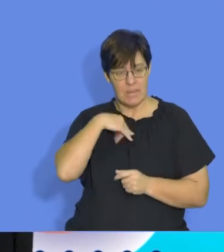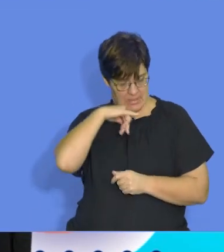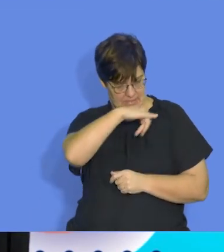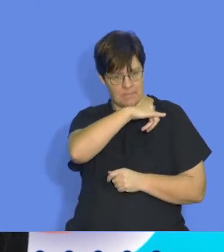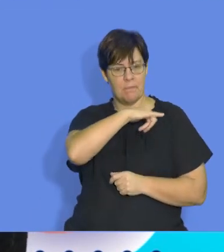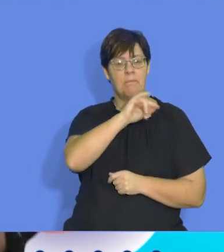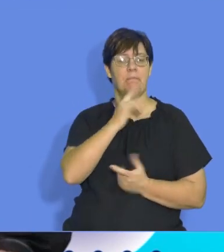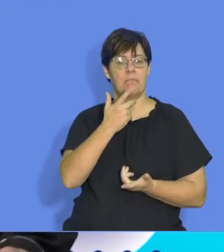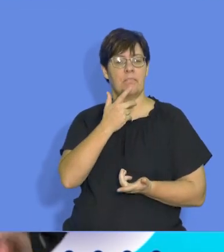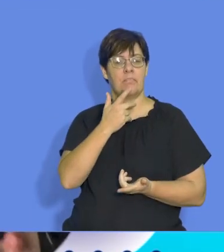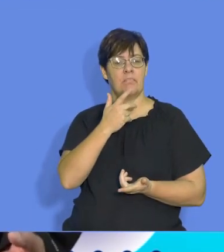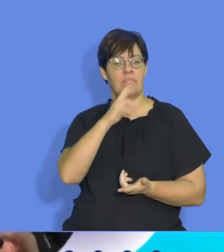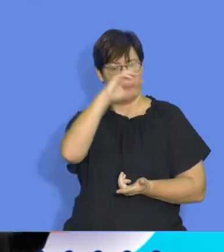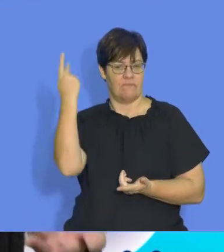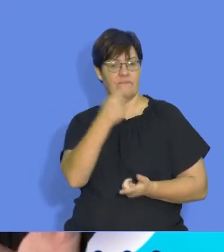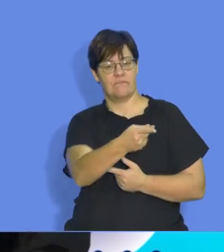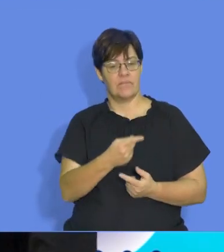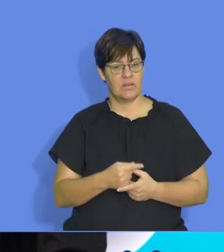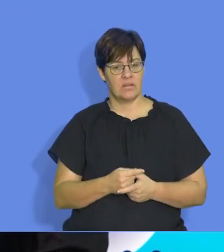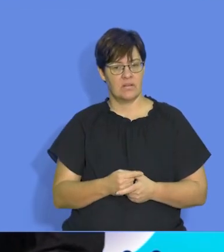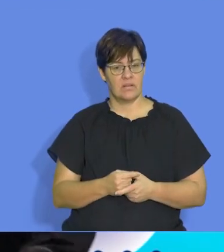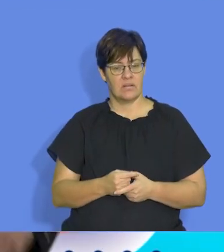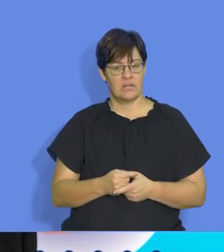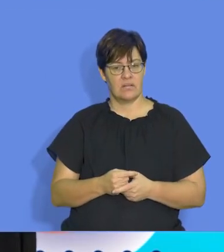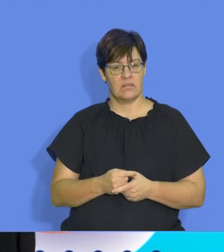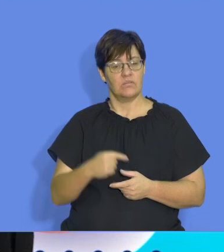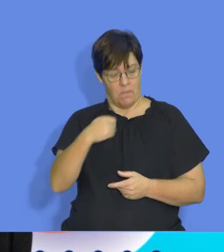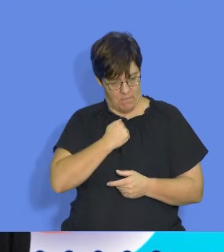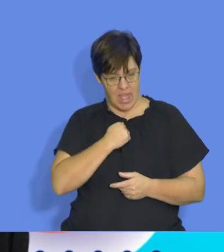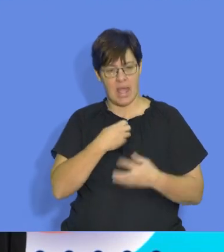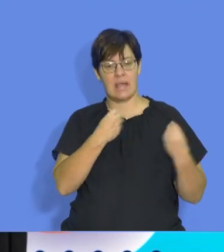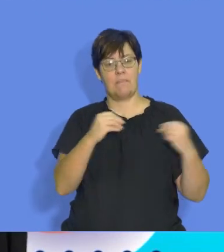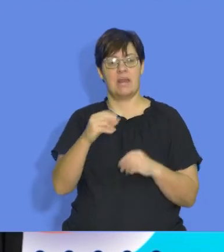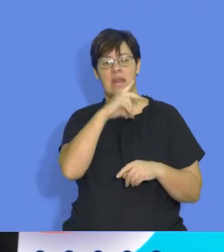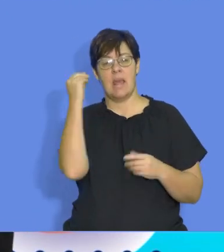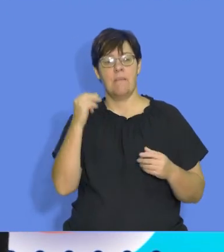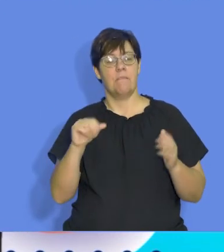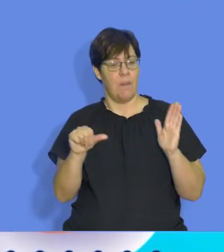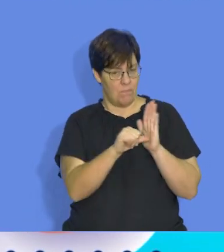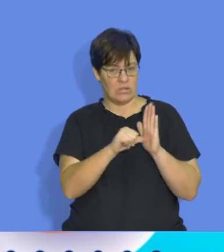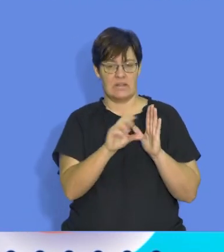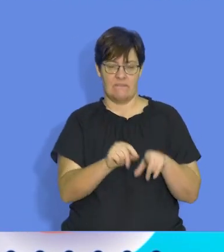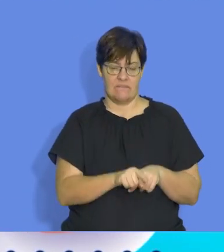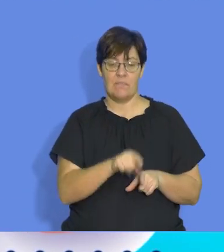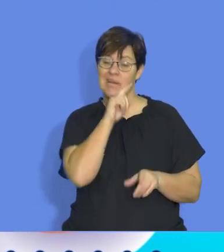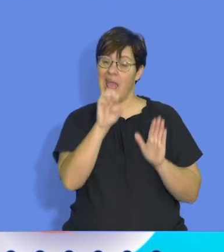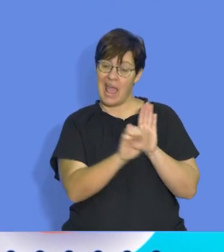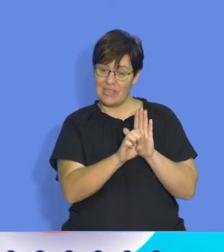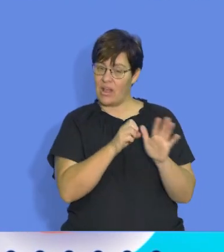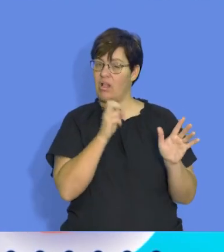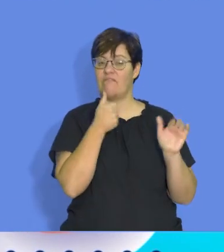the reputation of the firm also is important. But more important, this is unethical. It is